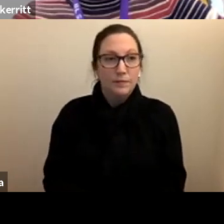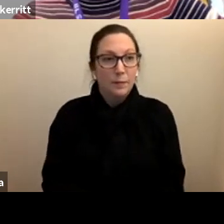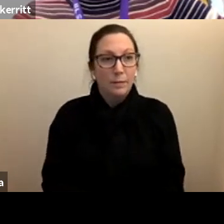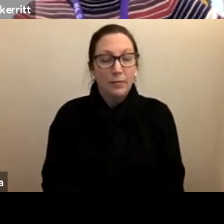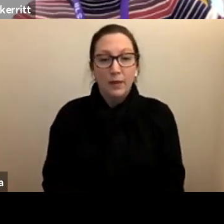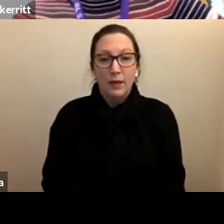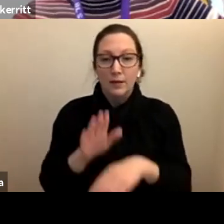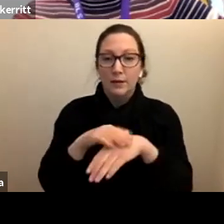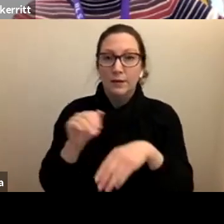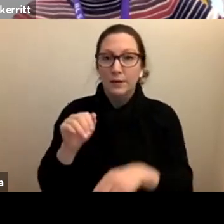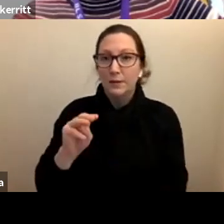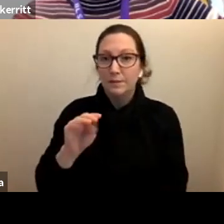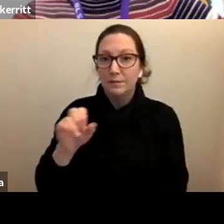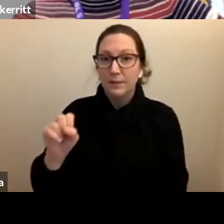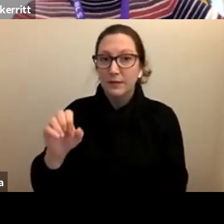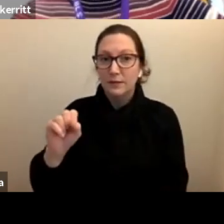Ms. Garrett?